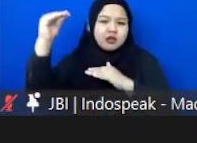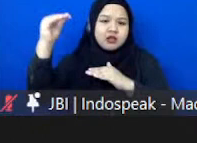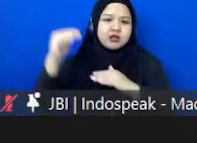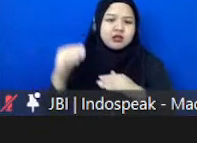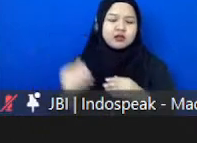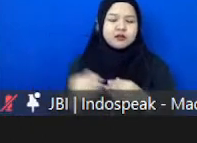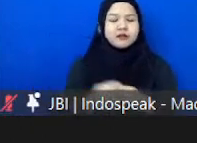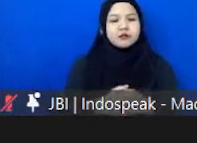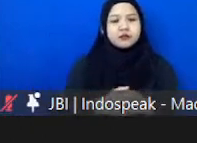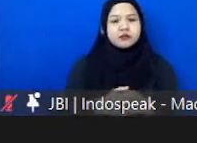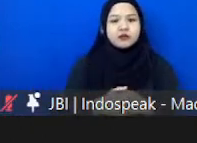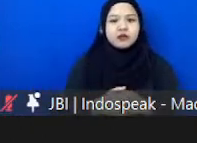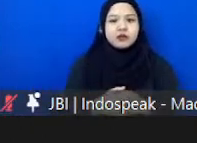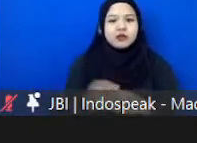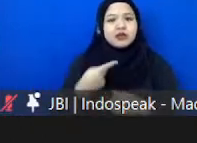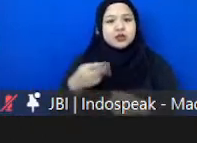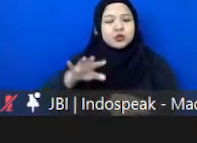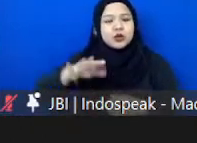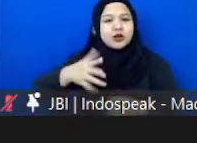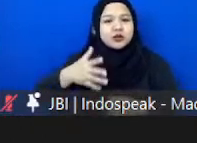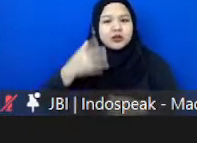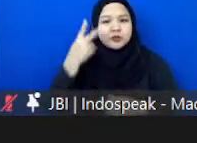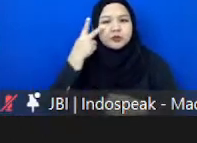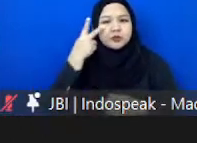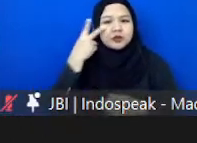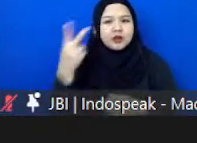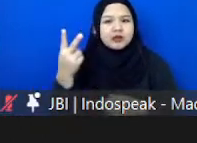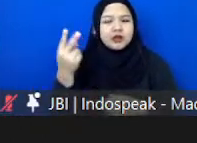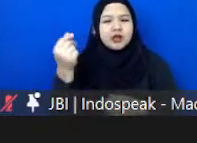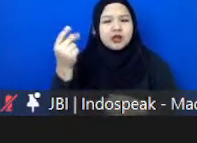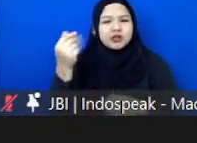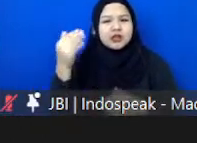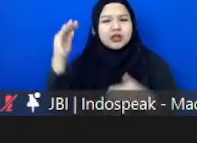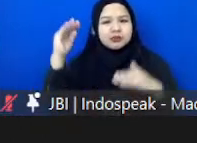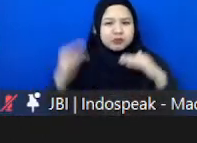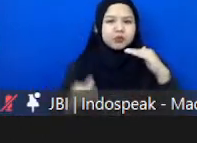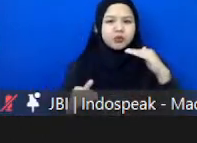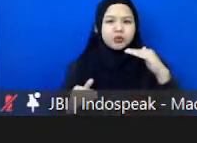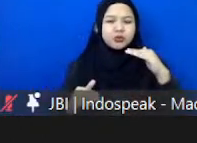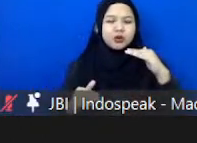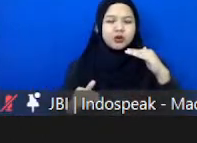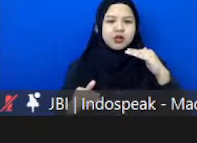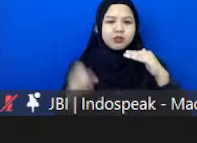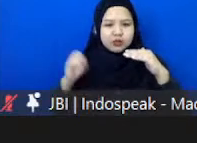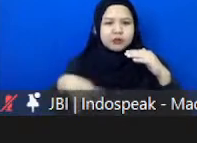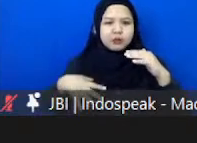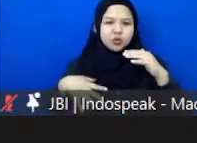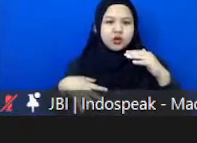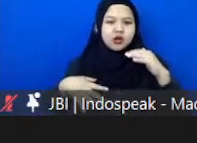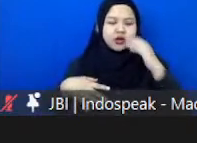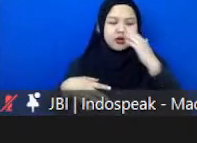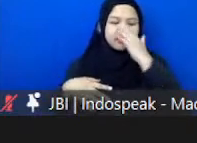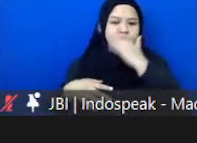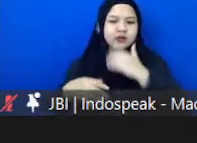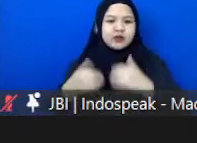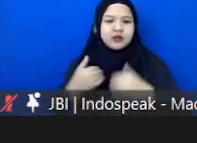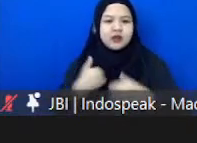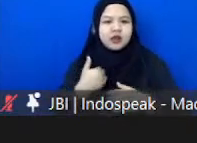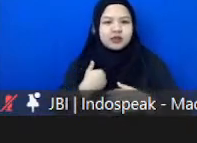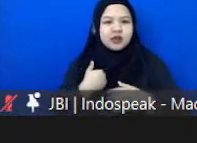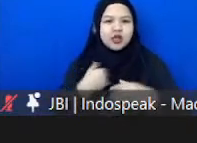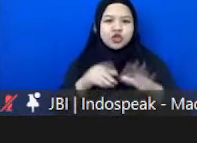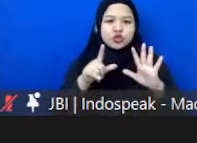the other hand, we sometimes see that it's lower. But also, so we've also got a 17-fold difference in